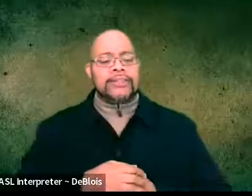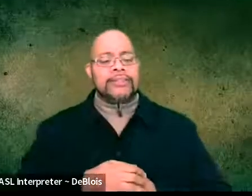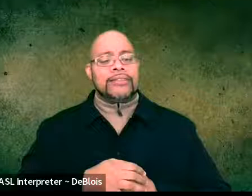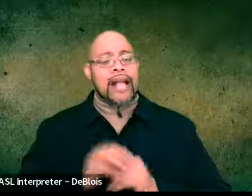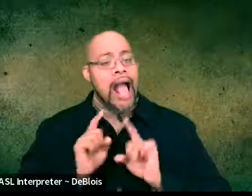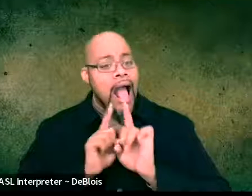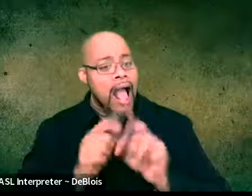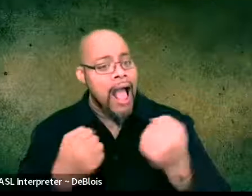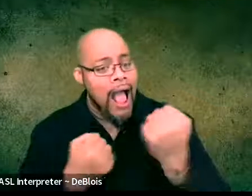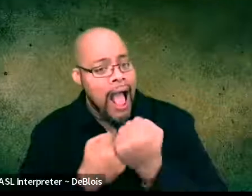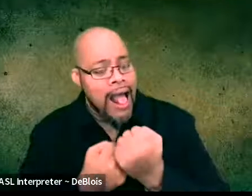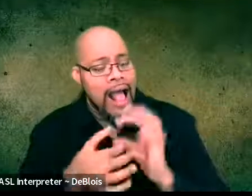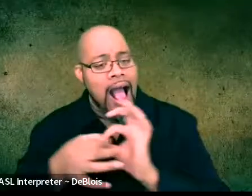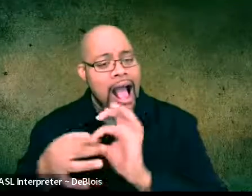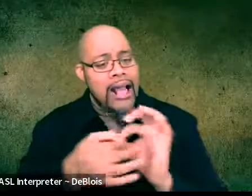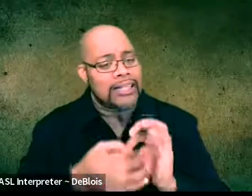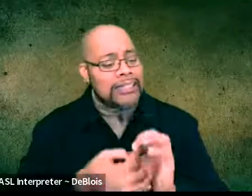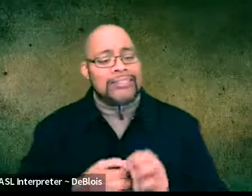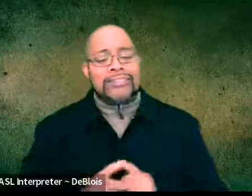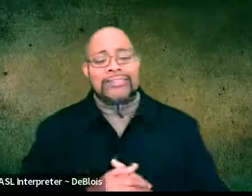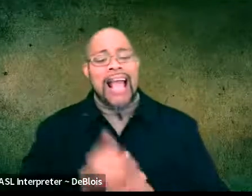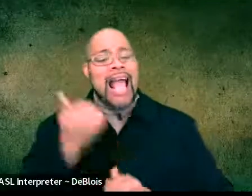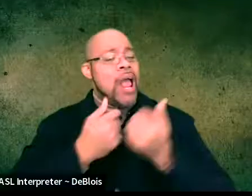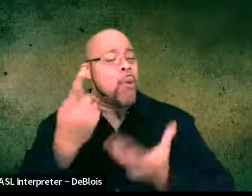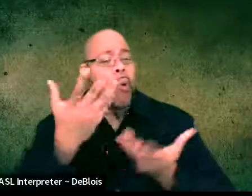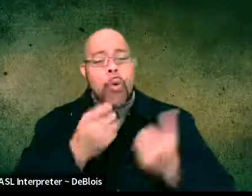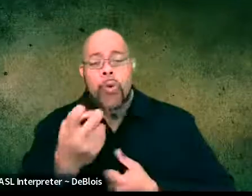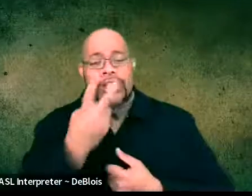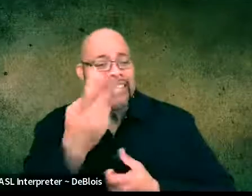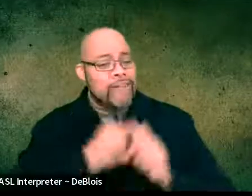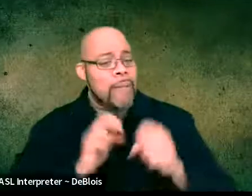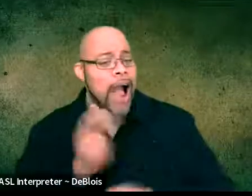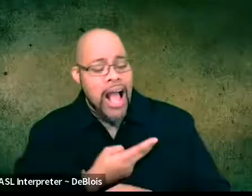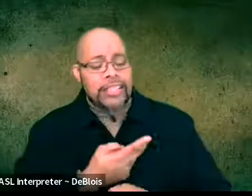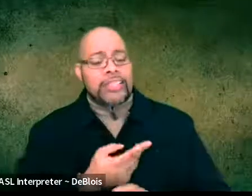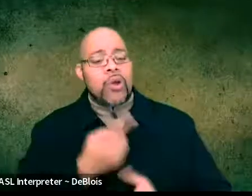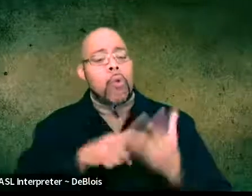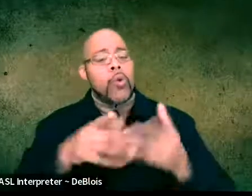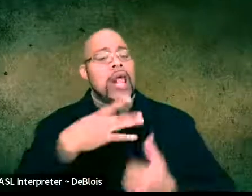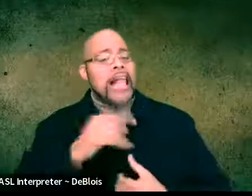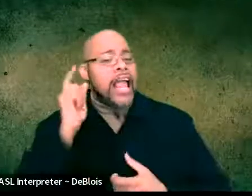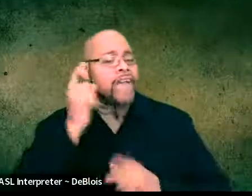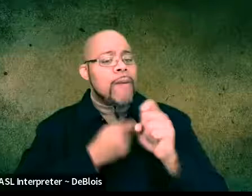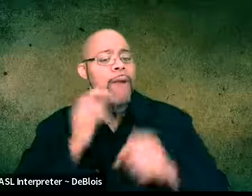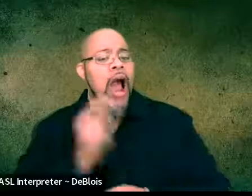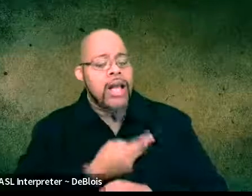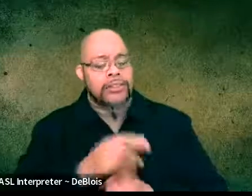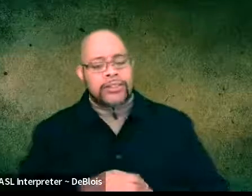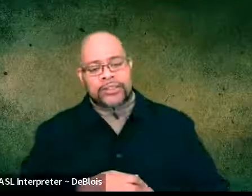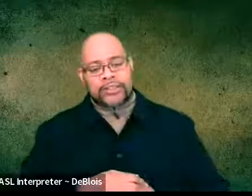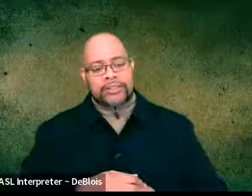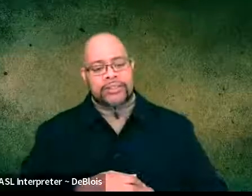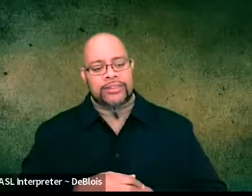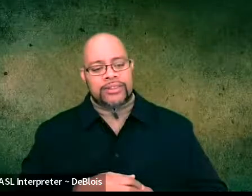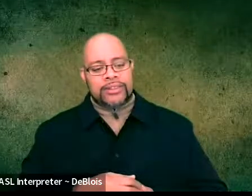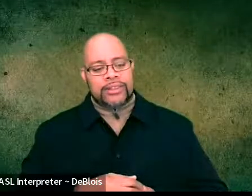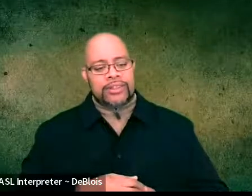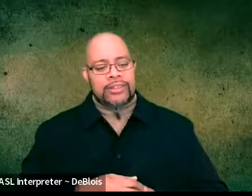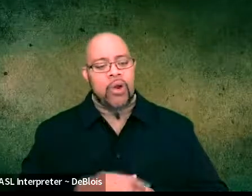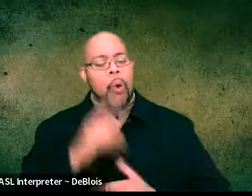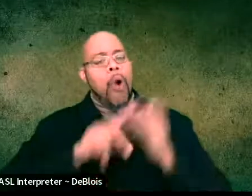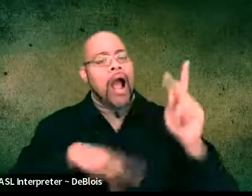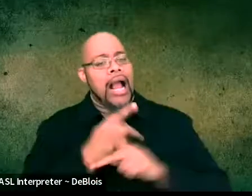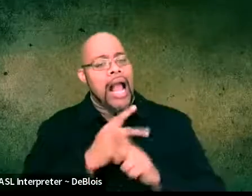allies, associates, anybody, everybody. What do you want to see from us? What do you like to hear from us? Like what type